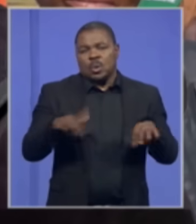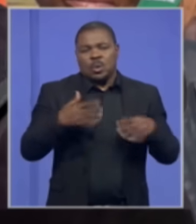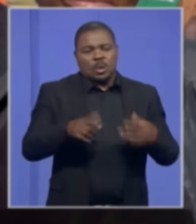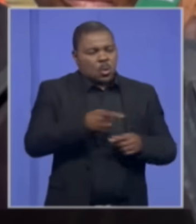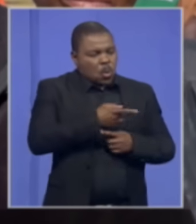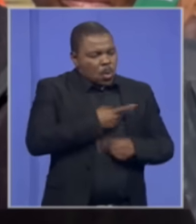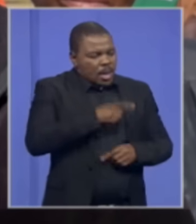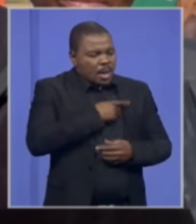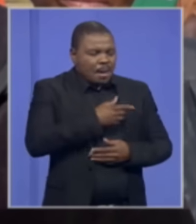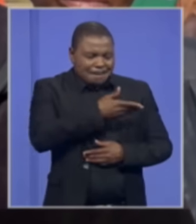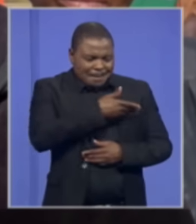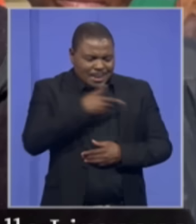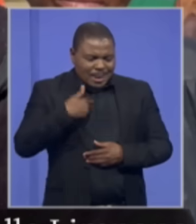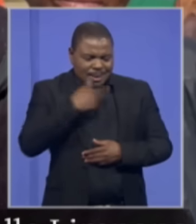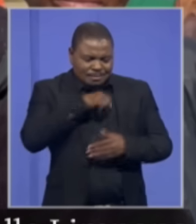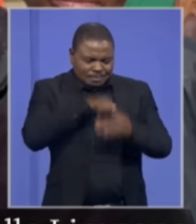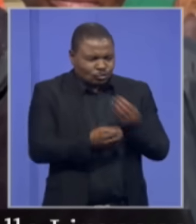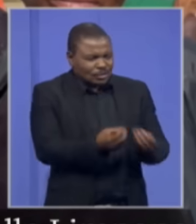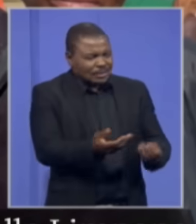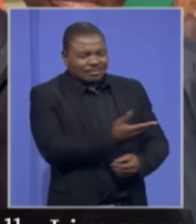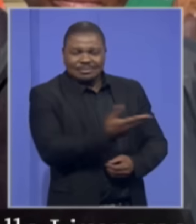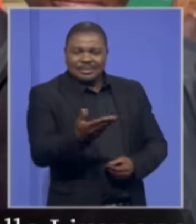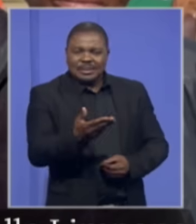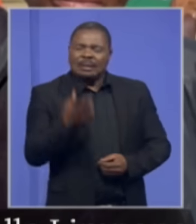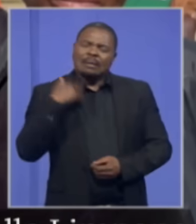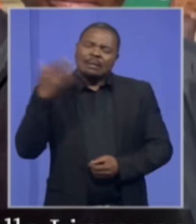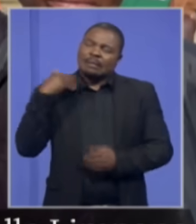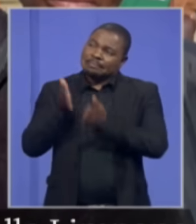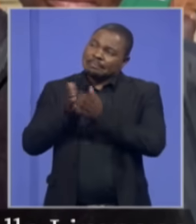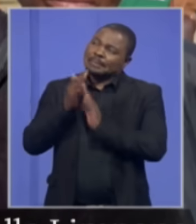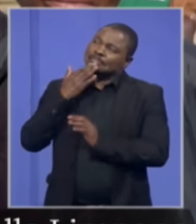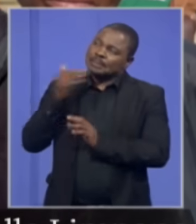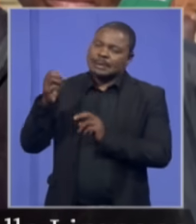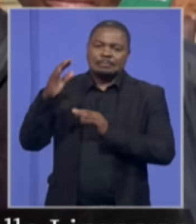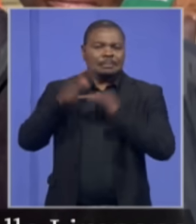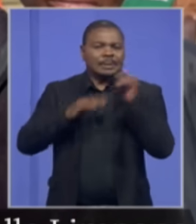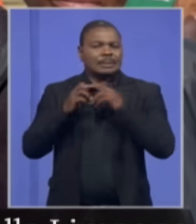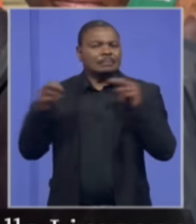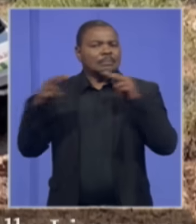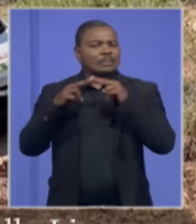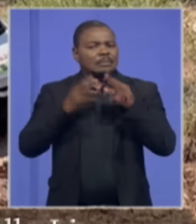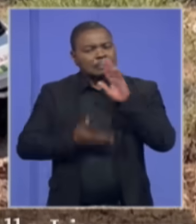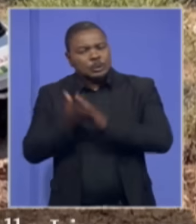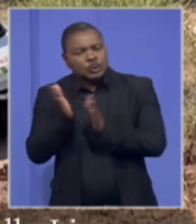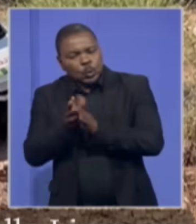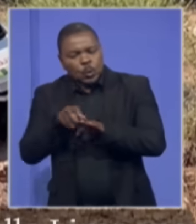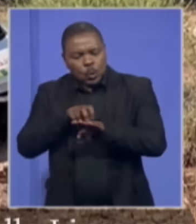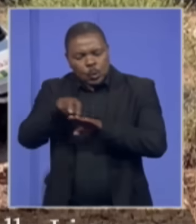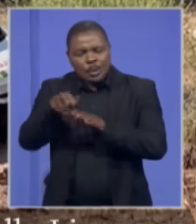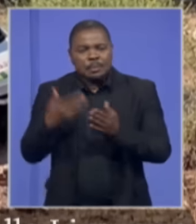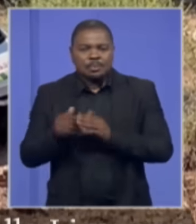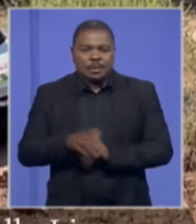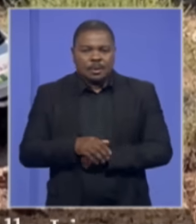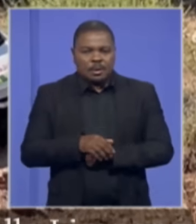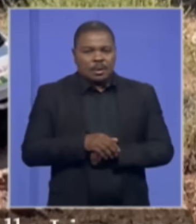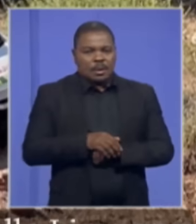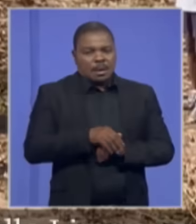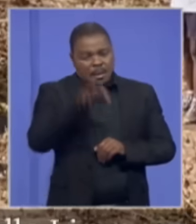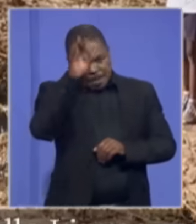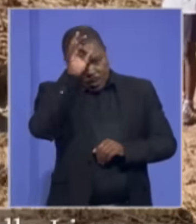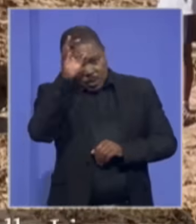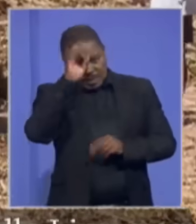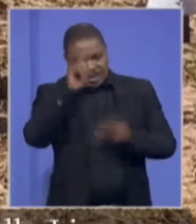belegi ebile re kgopela ke kgale re kgopela maporogo a gore bana ba rena ba kgone go tshela ga ba ya dikolong. Maphodisa a go rutha le badudi ba lekile